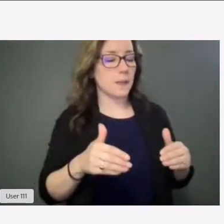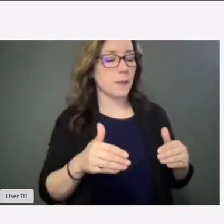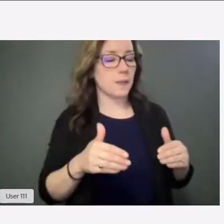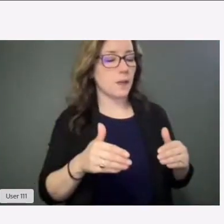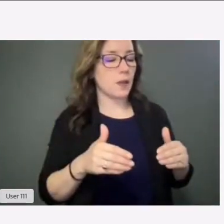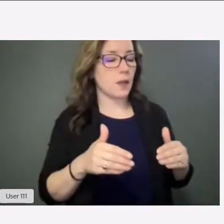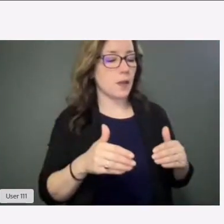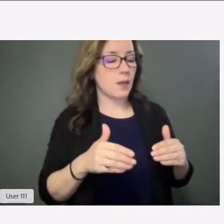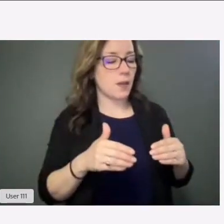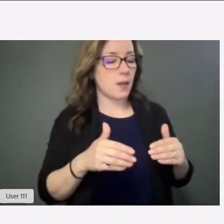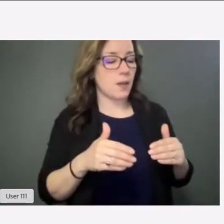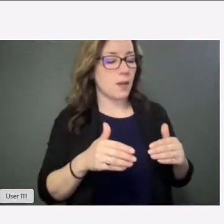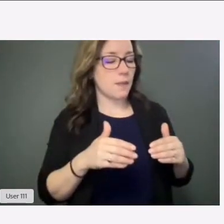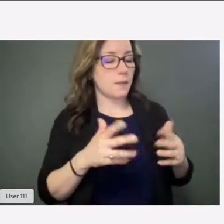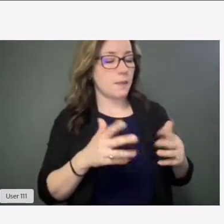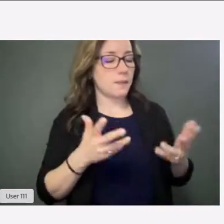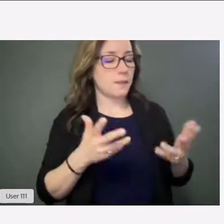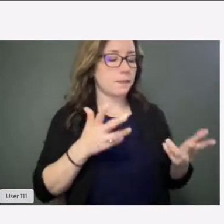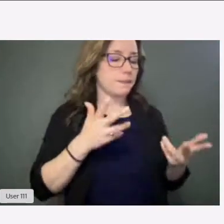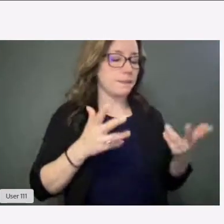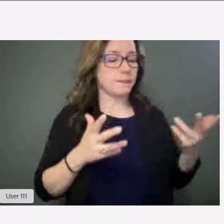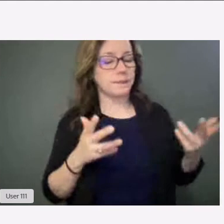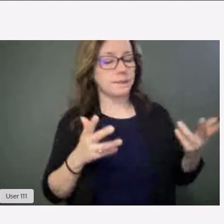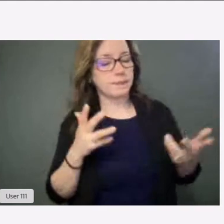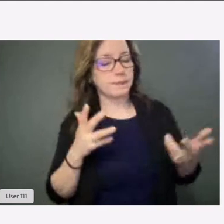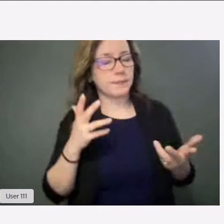kind of the,